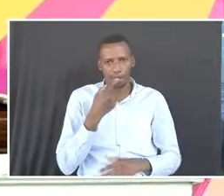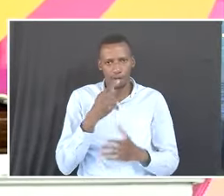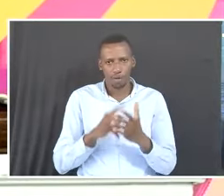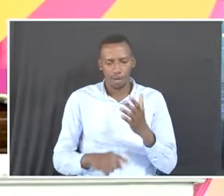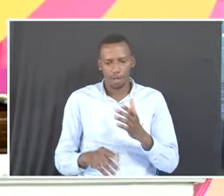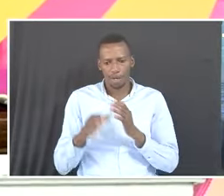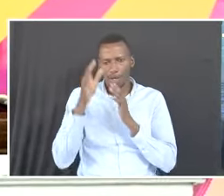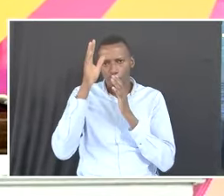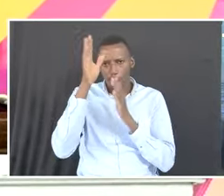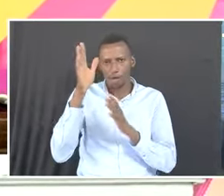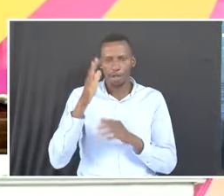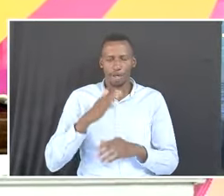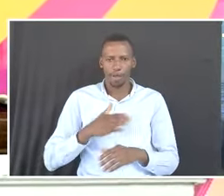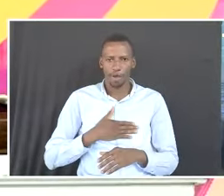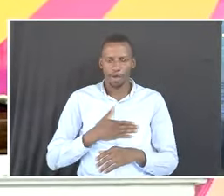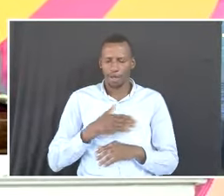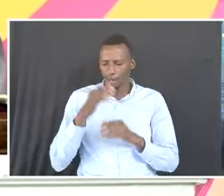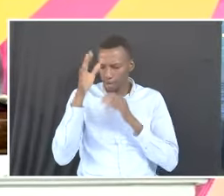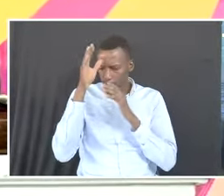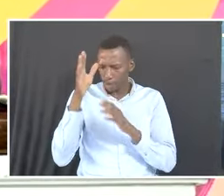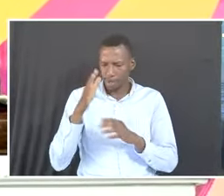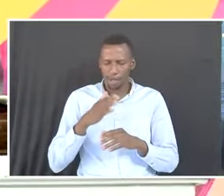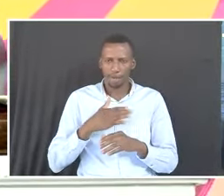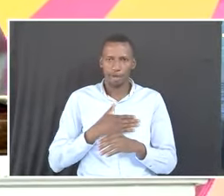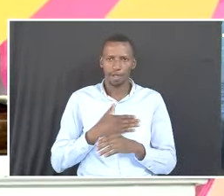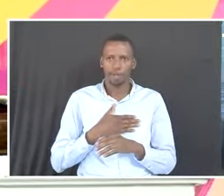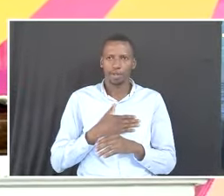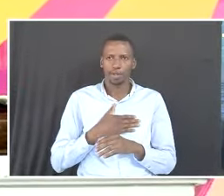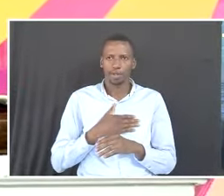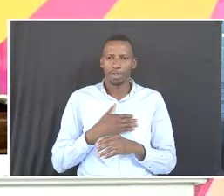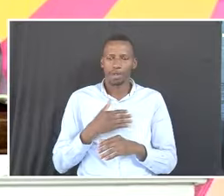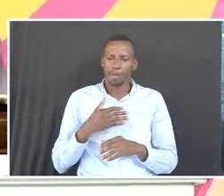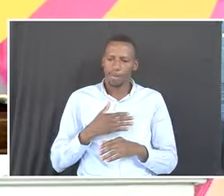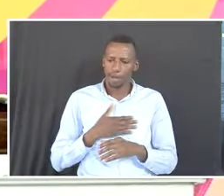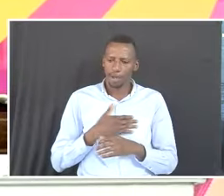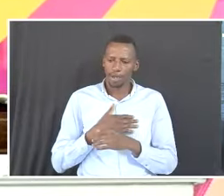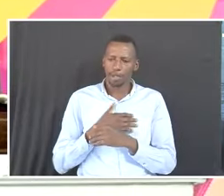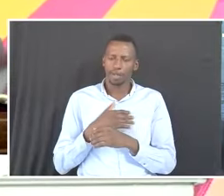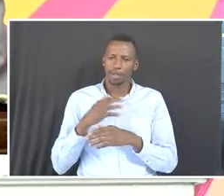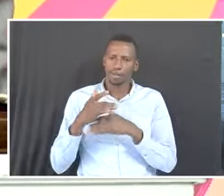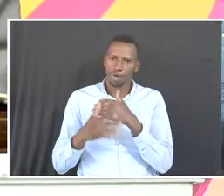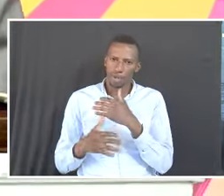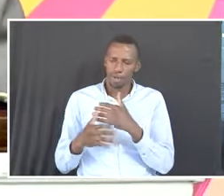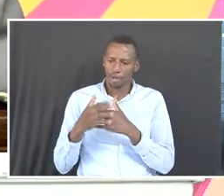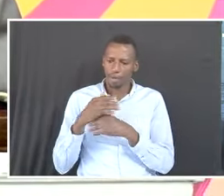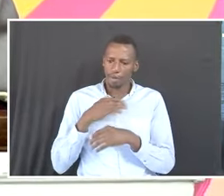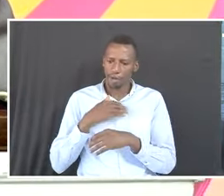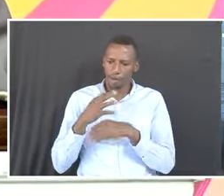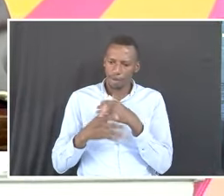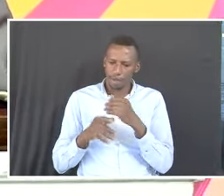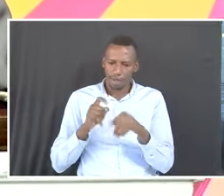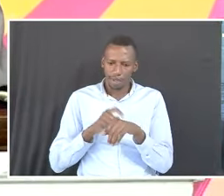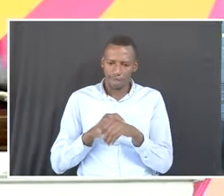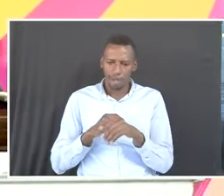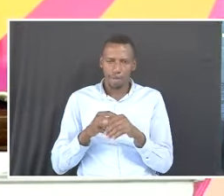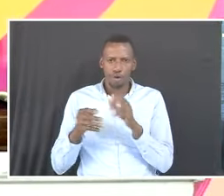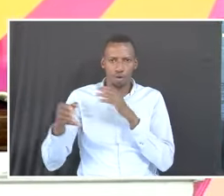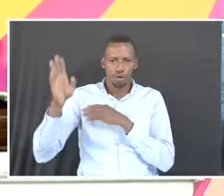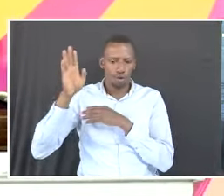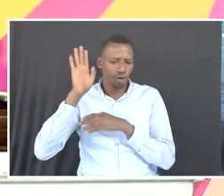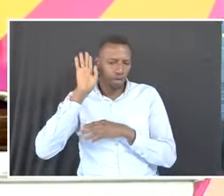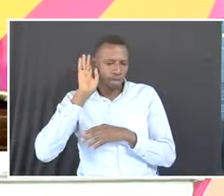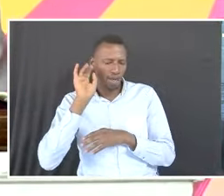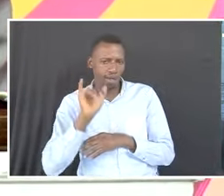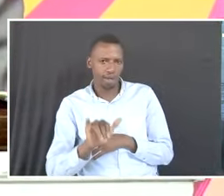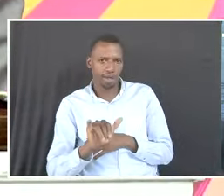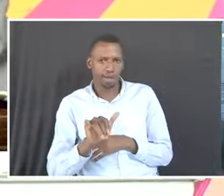my Father, my Father, my blood, my blood, my blood. When the Father hears that, that's why you are